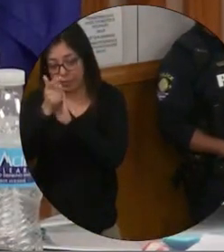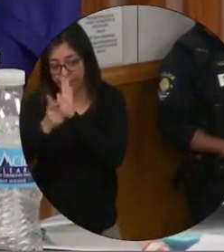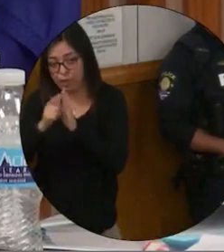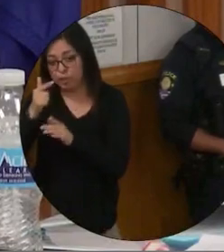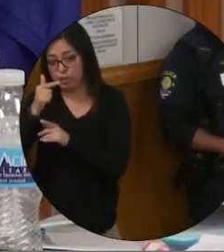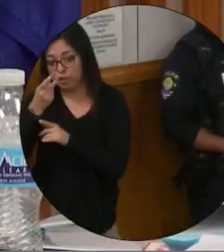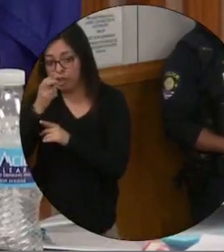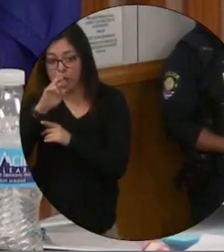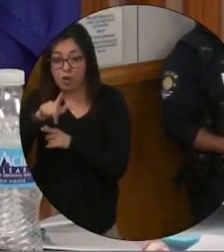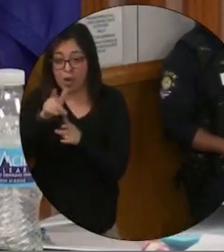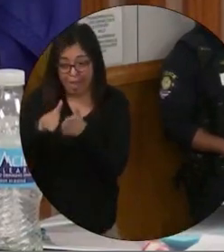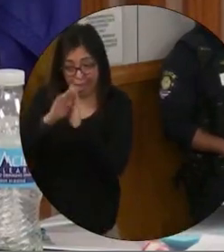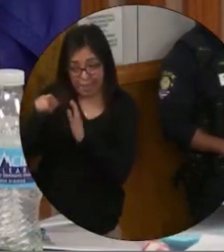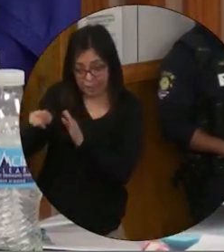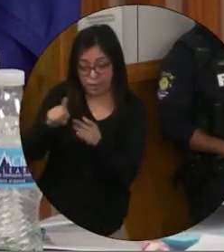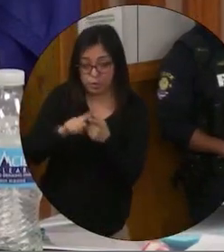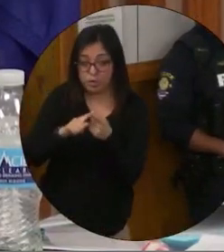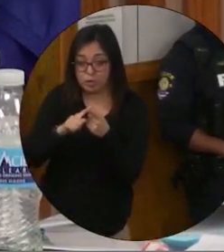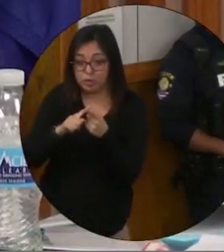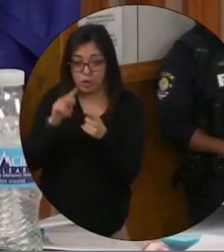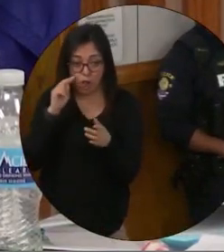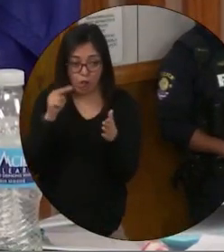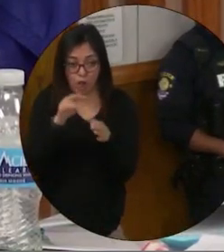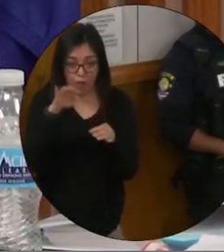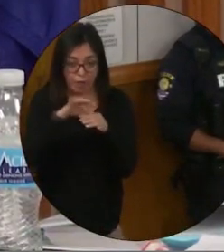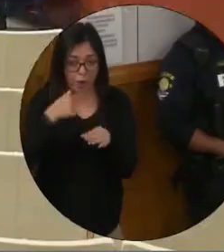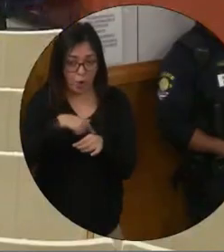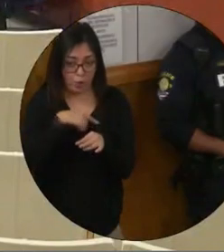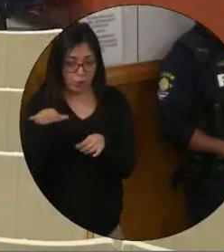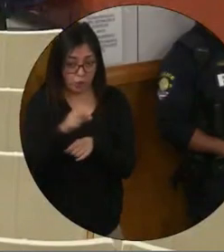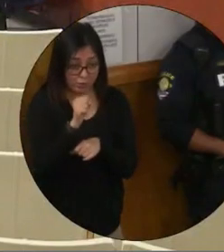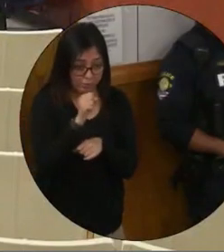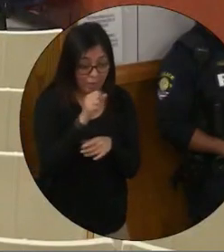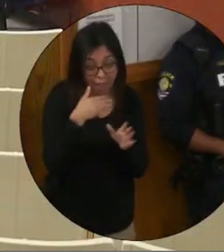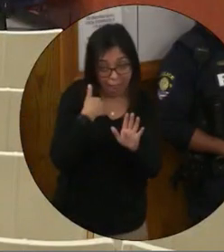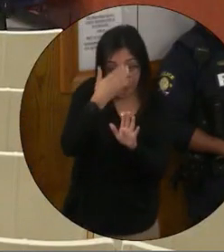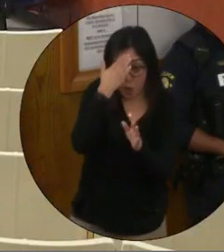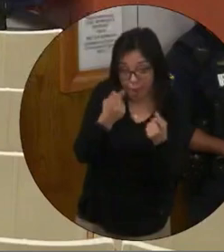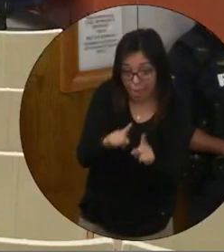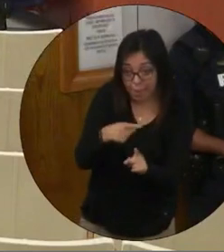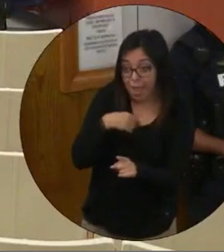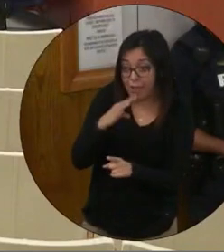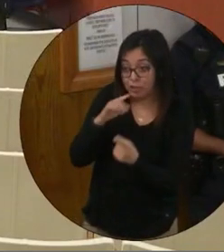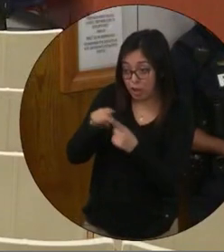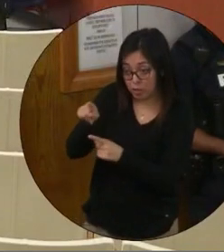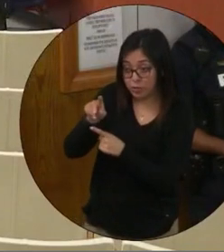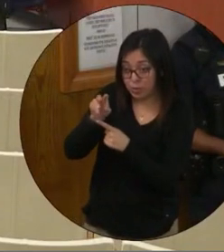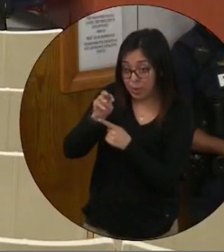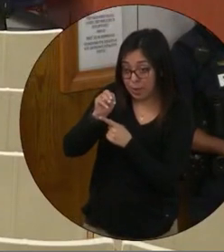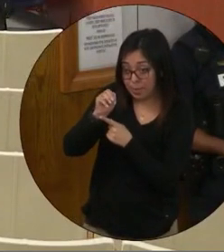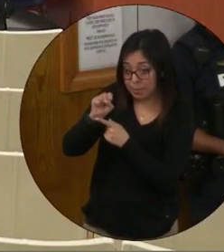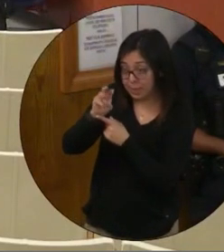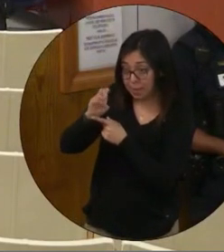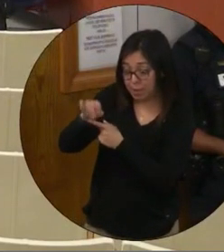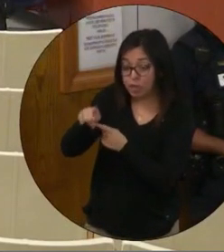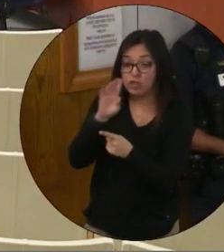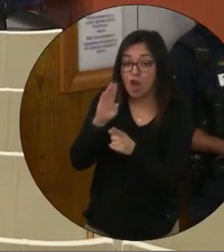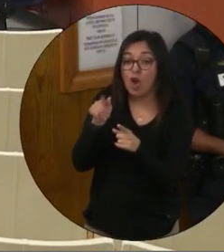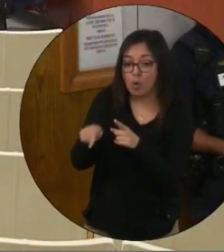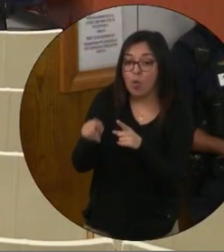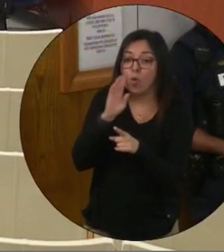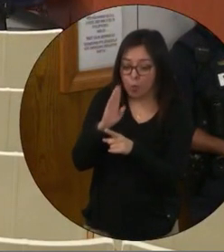to invalidate the vote that we took. Well, this is the reason. I know it happened, and I talked to Mary Miller, and she said this would correct an open meeting